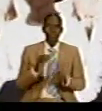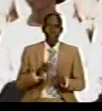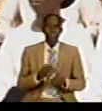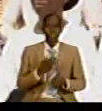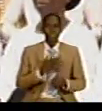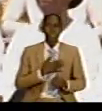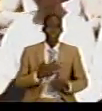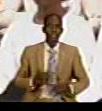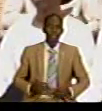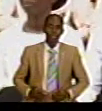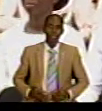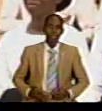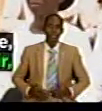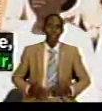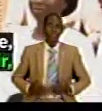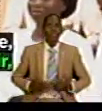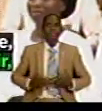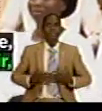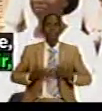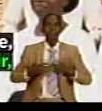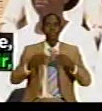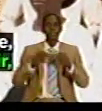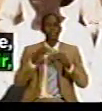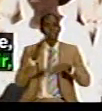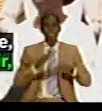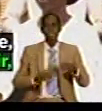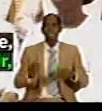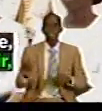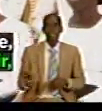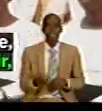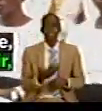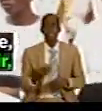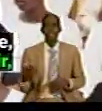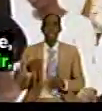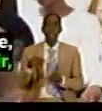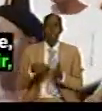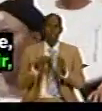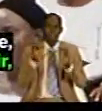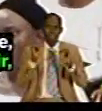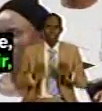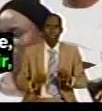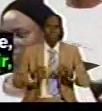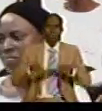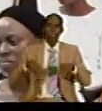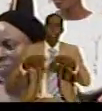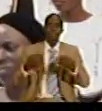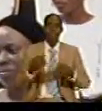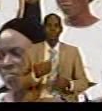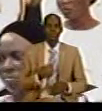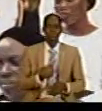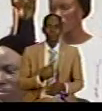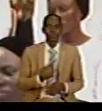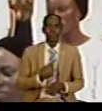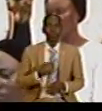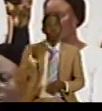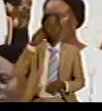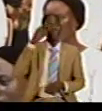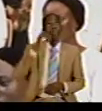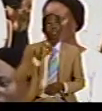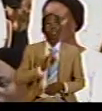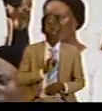In my life, more than anything this world can offer me, for I